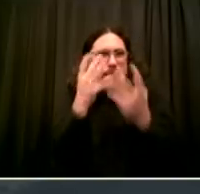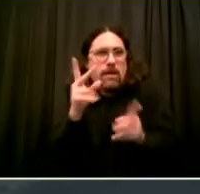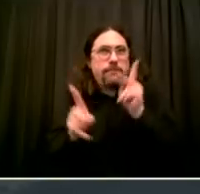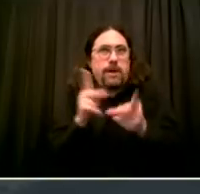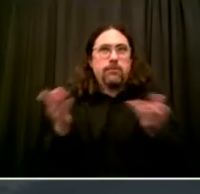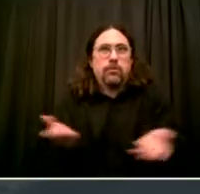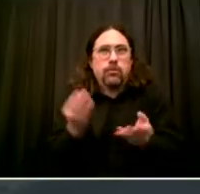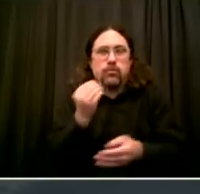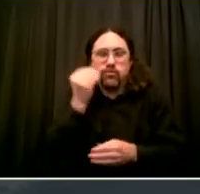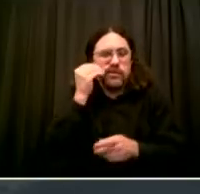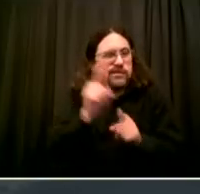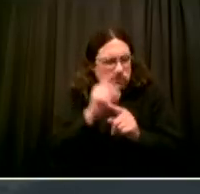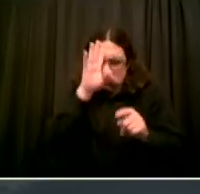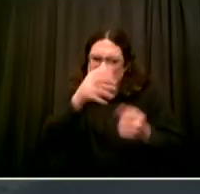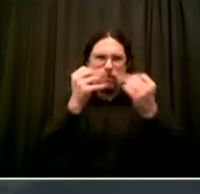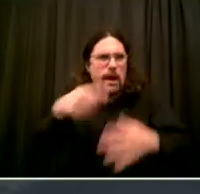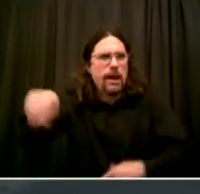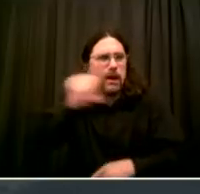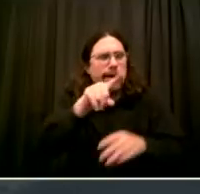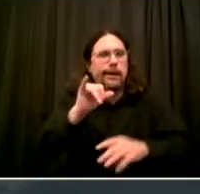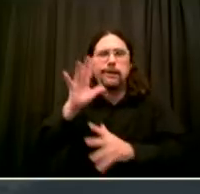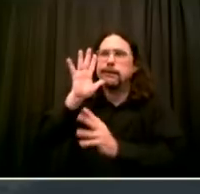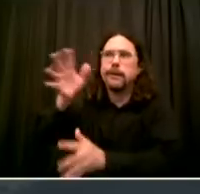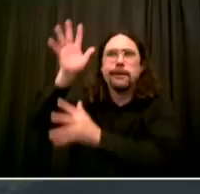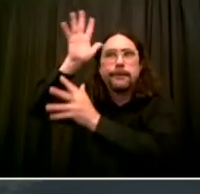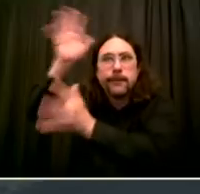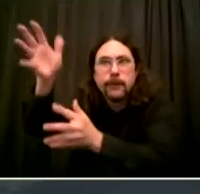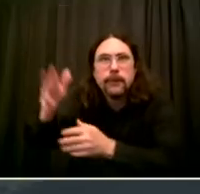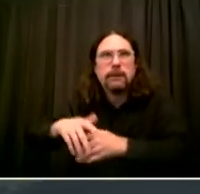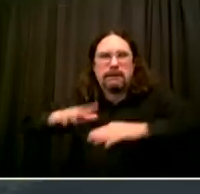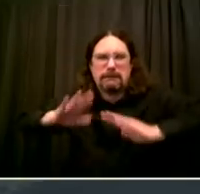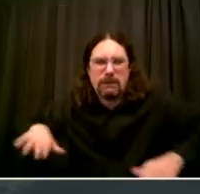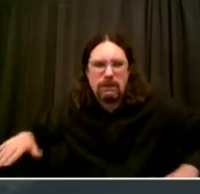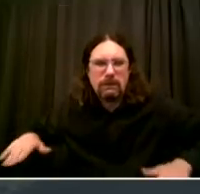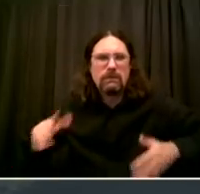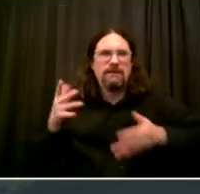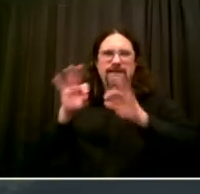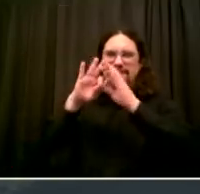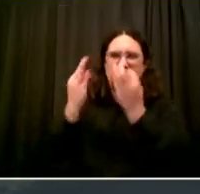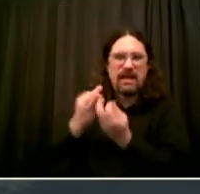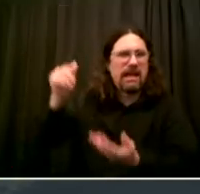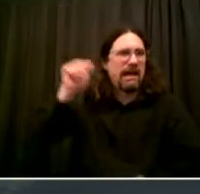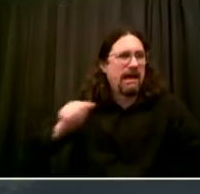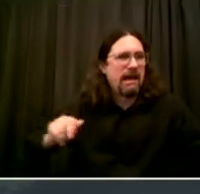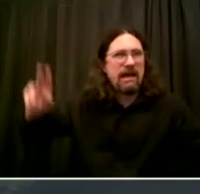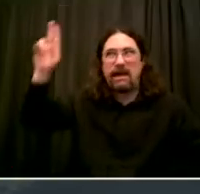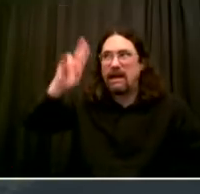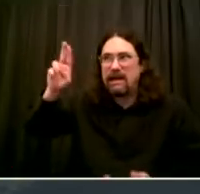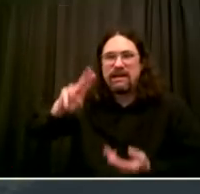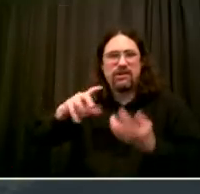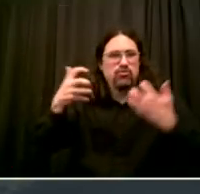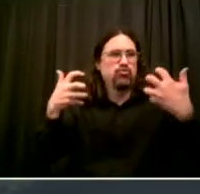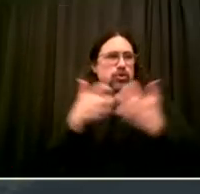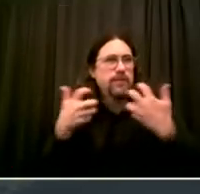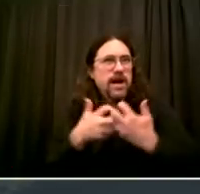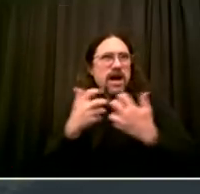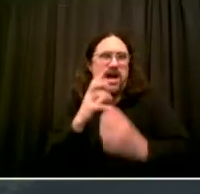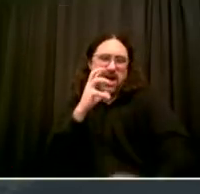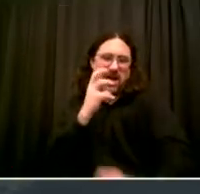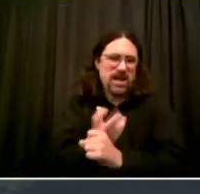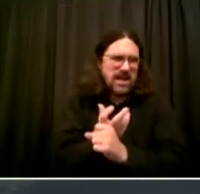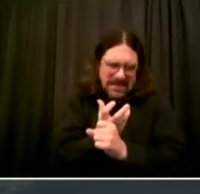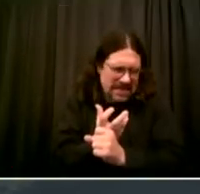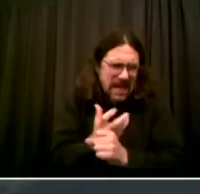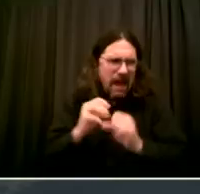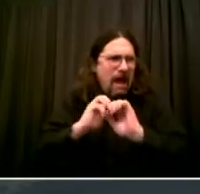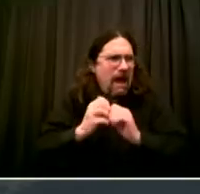of course, the concern for our elders is paramount here. We've seen what this horrible disease has done to the oldest New Yorkers,